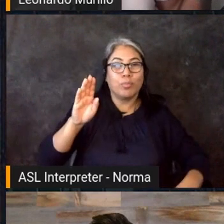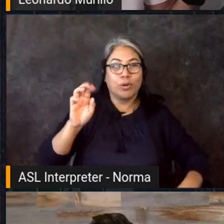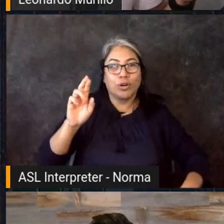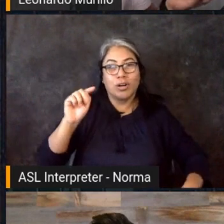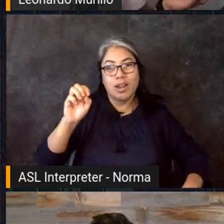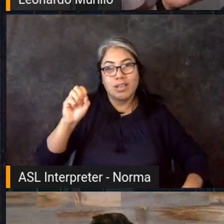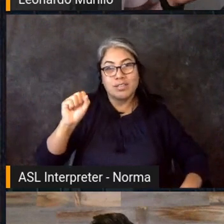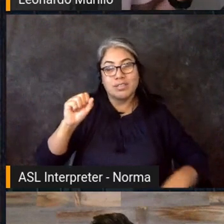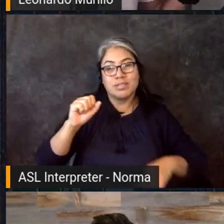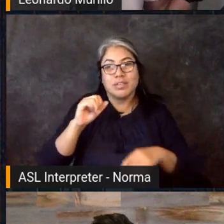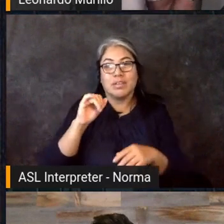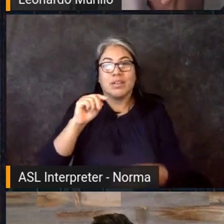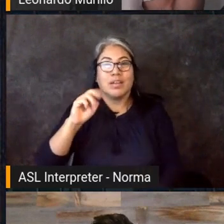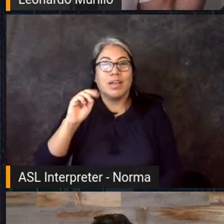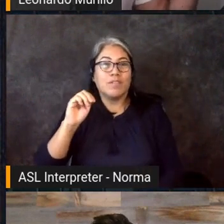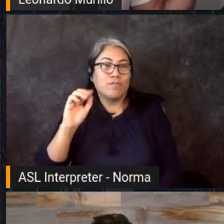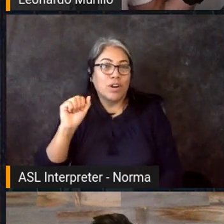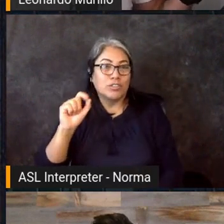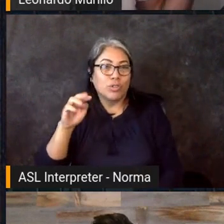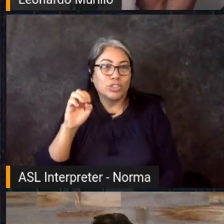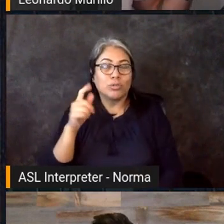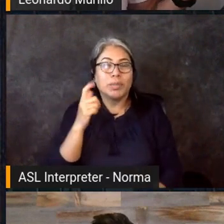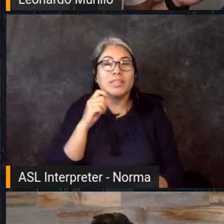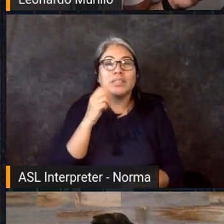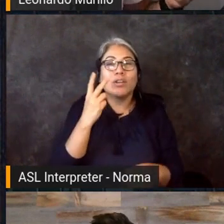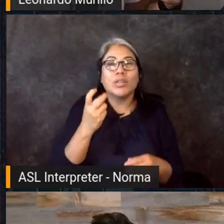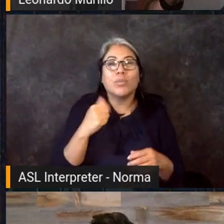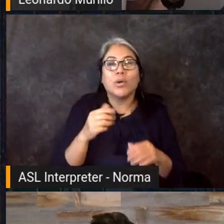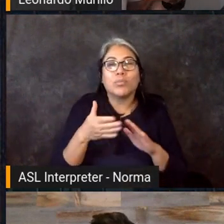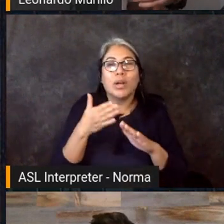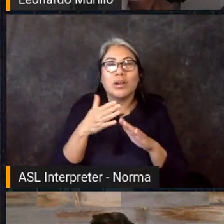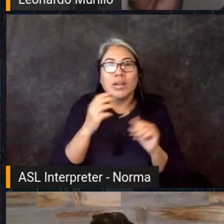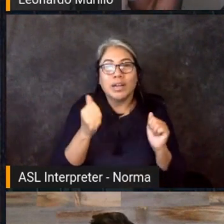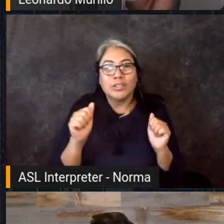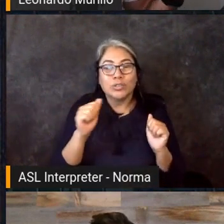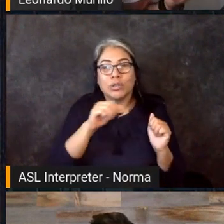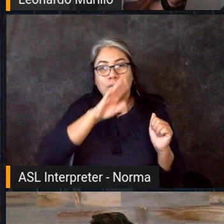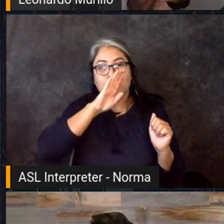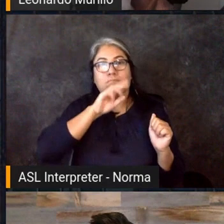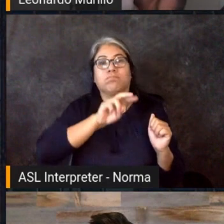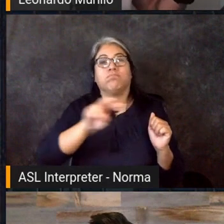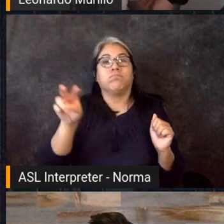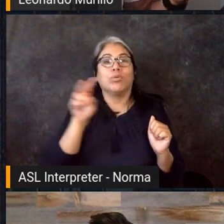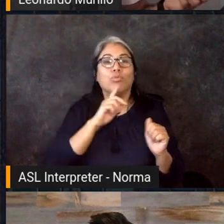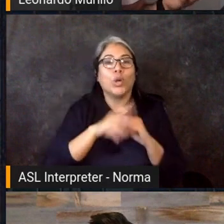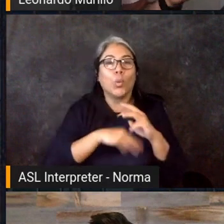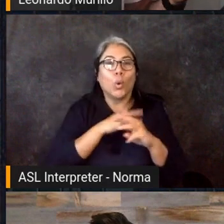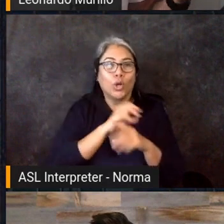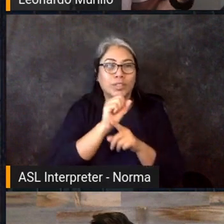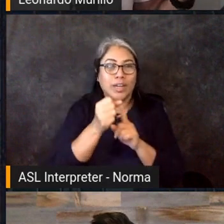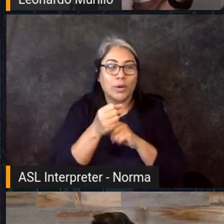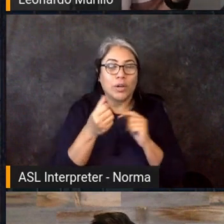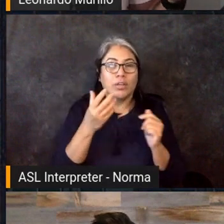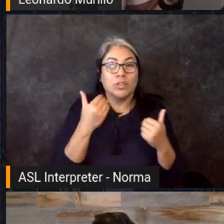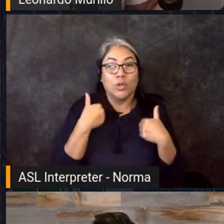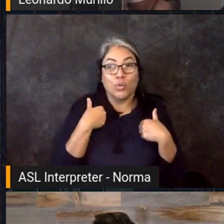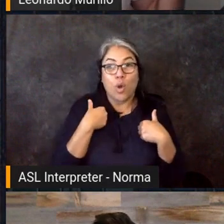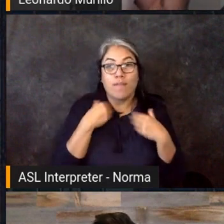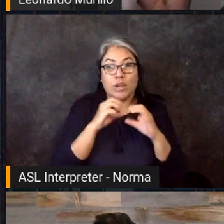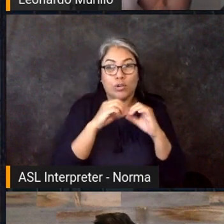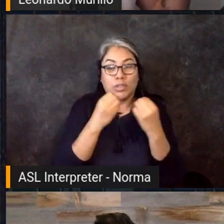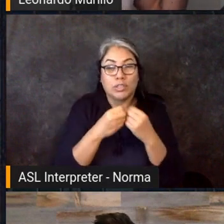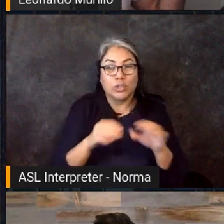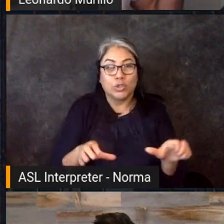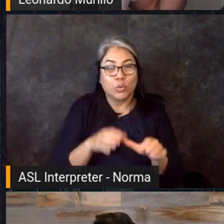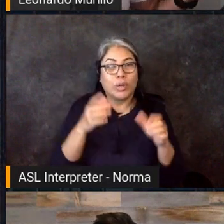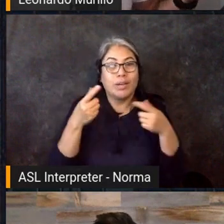think I've run into any probably real world scenario where you've got an organization doing hybrid and